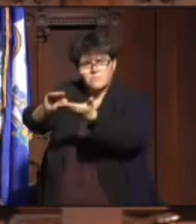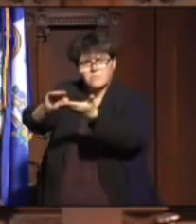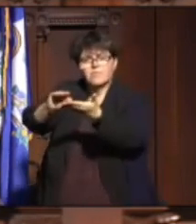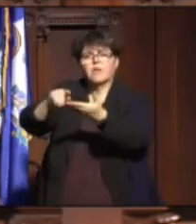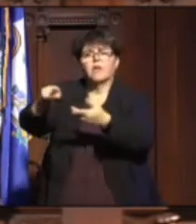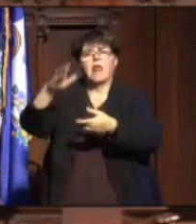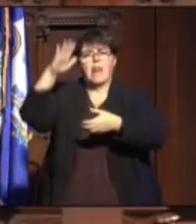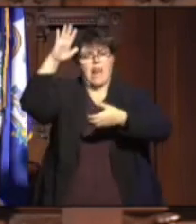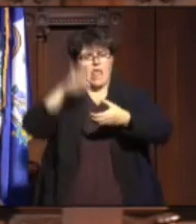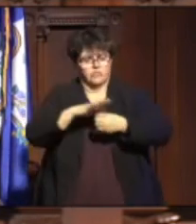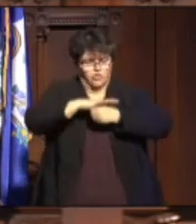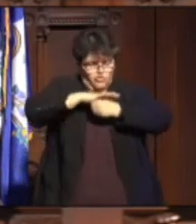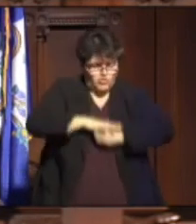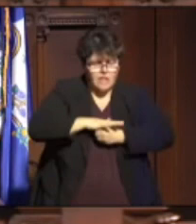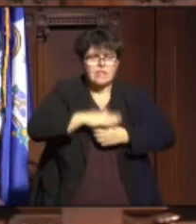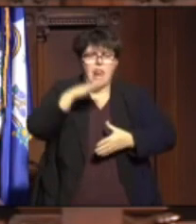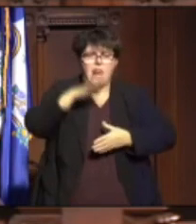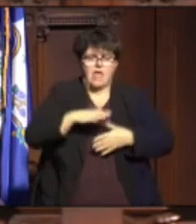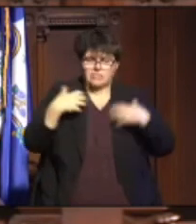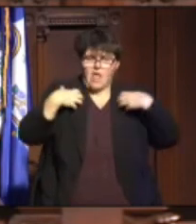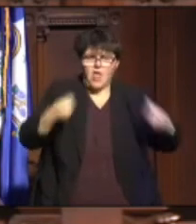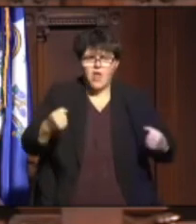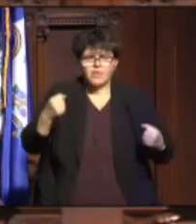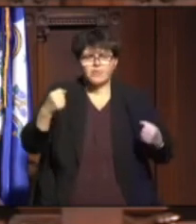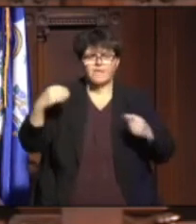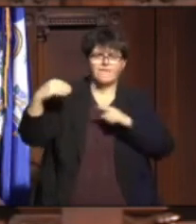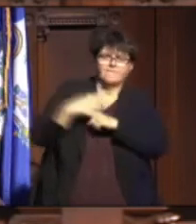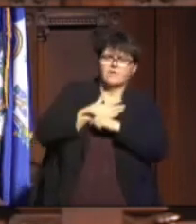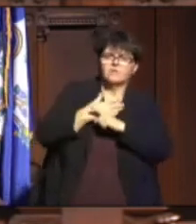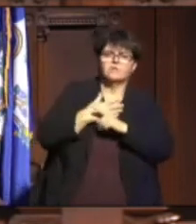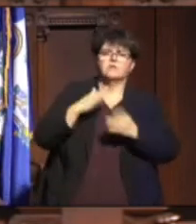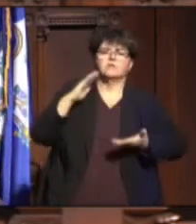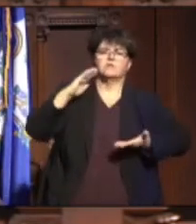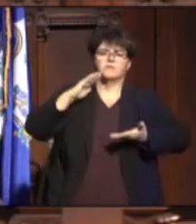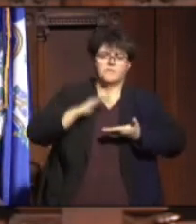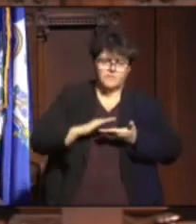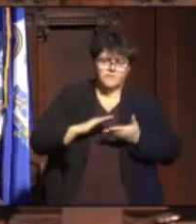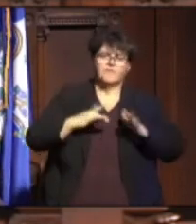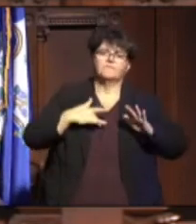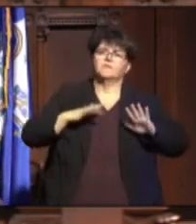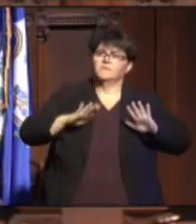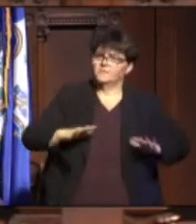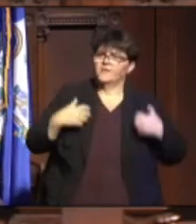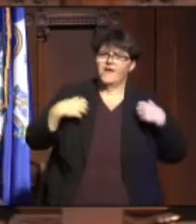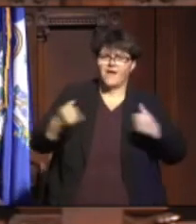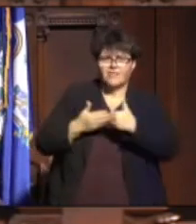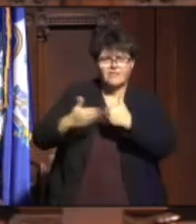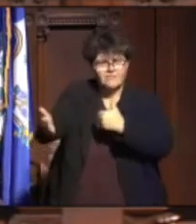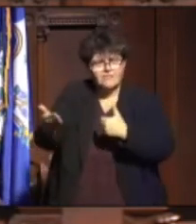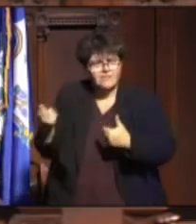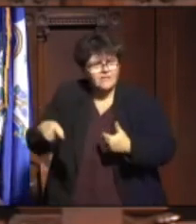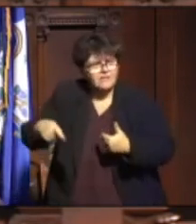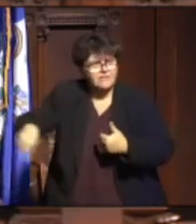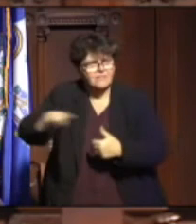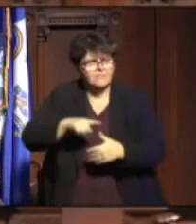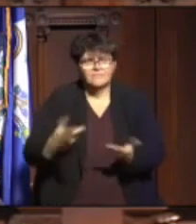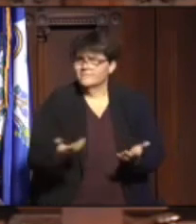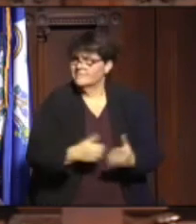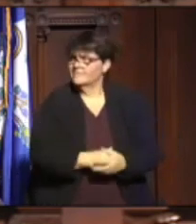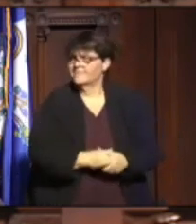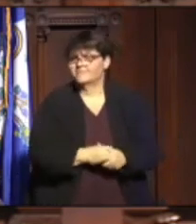do not have the means to get out from under that crushing debt, especially for those who are still experiencing significant medical